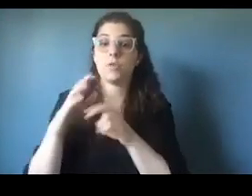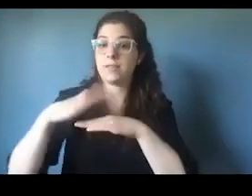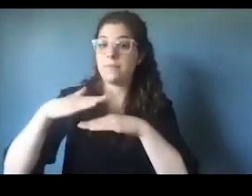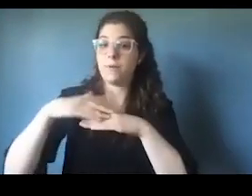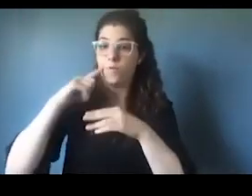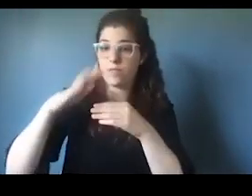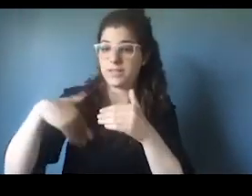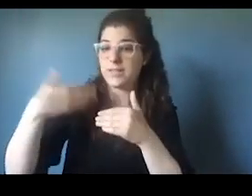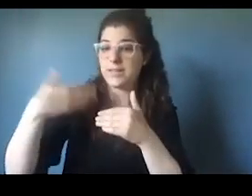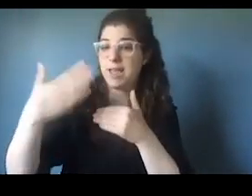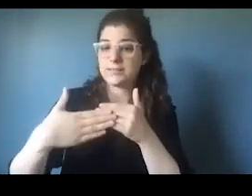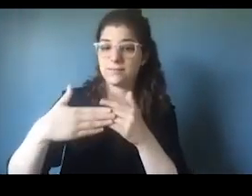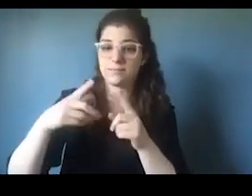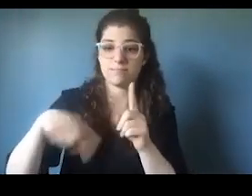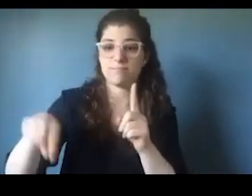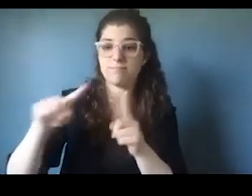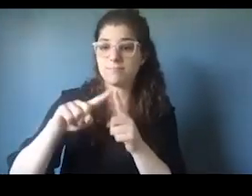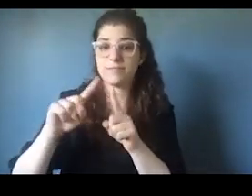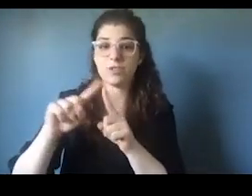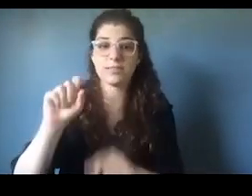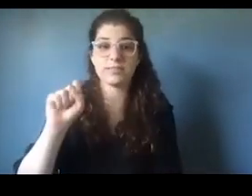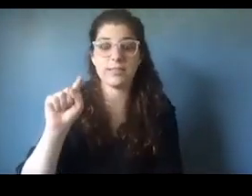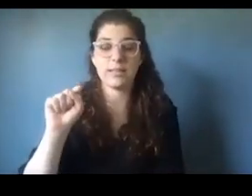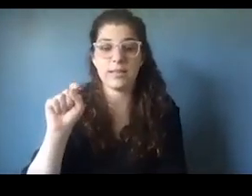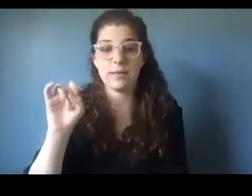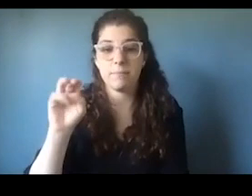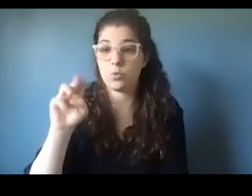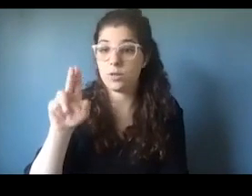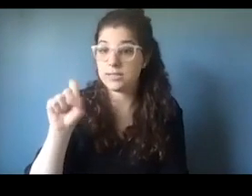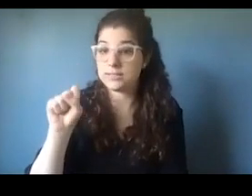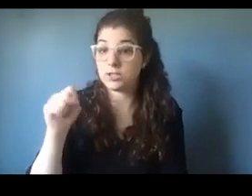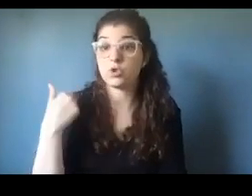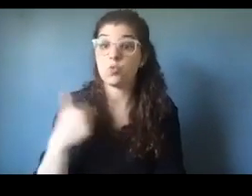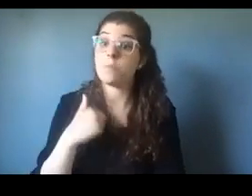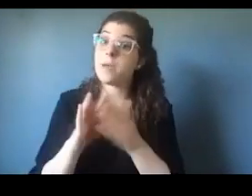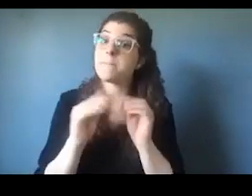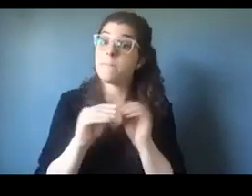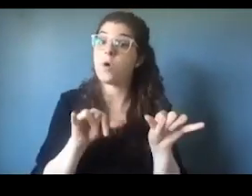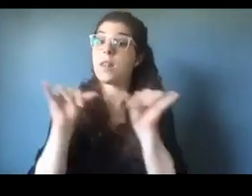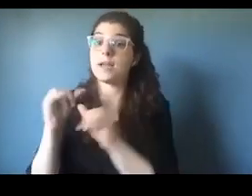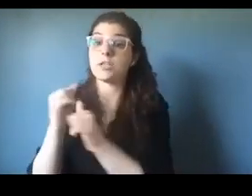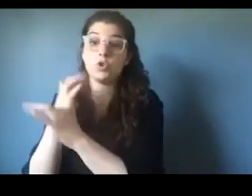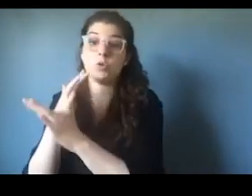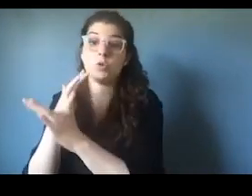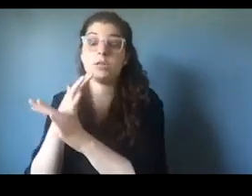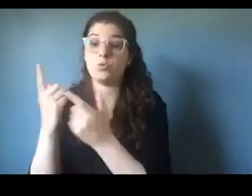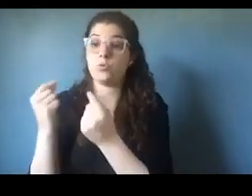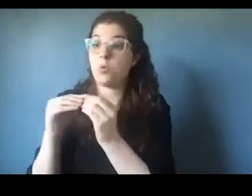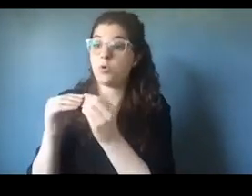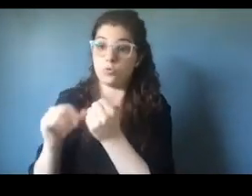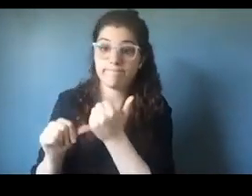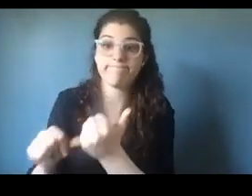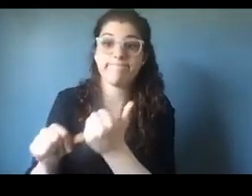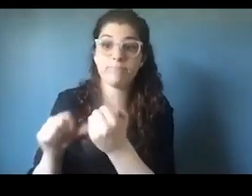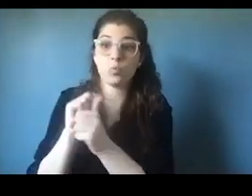round of stimulus are, you know, should we be more like Germany? Should we do a lot more to aid workers where they